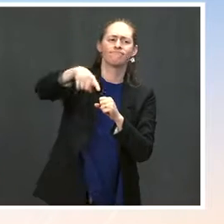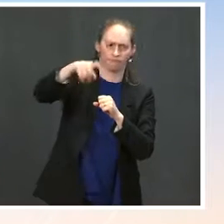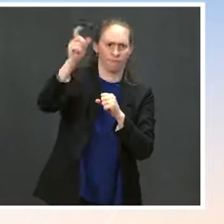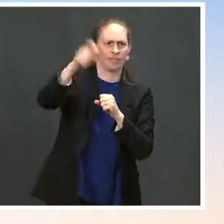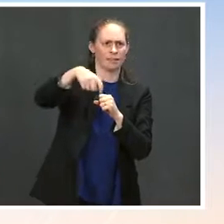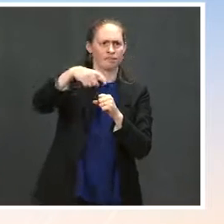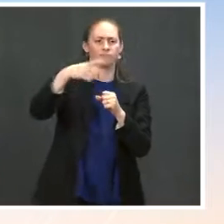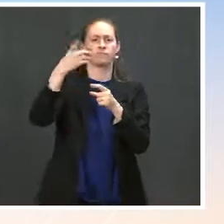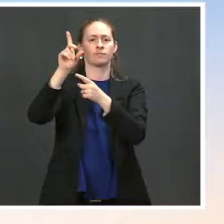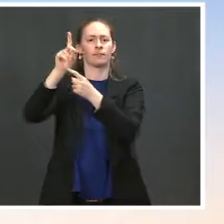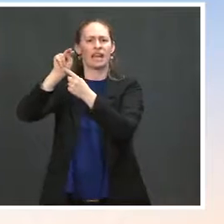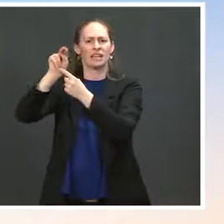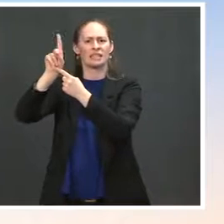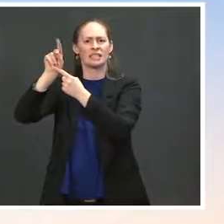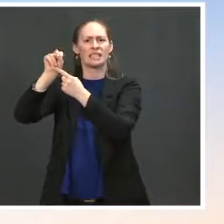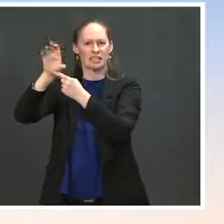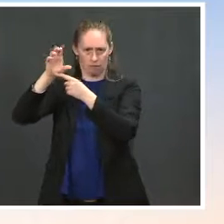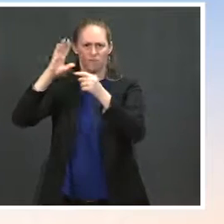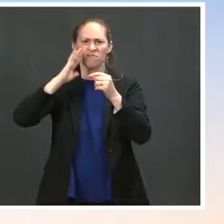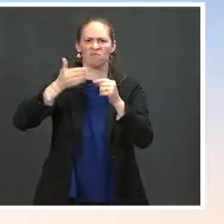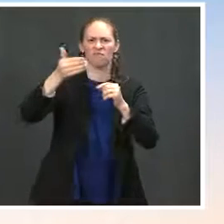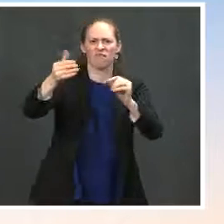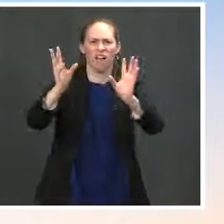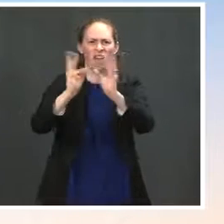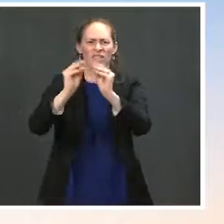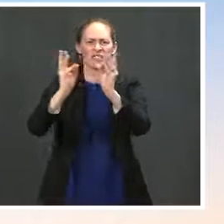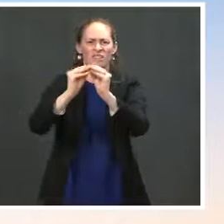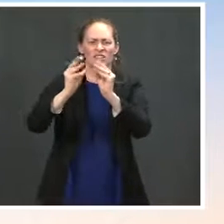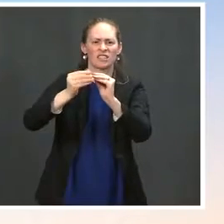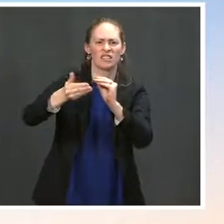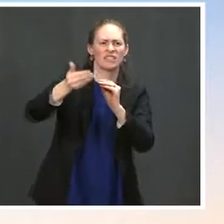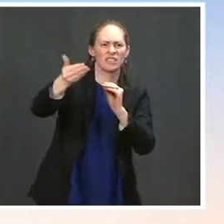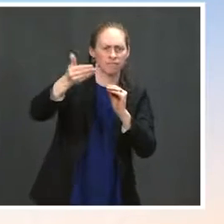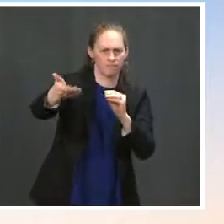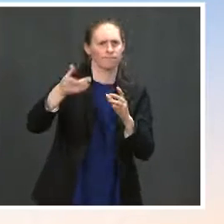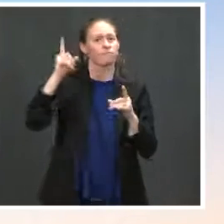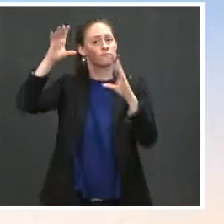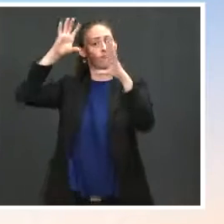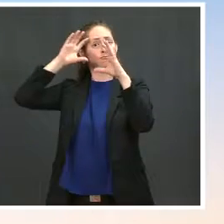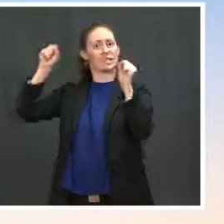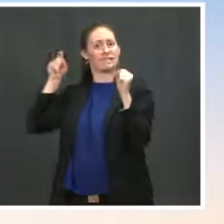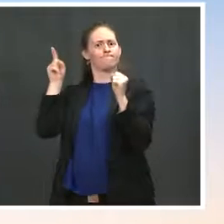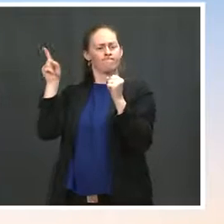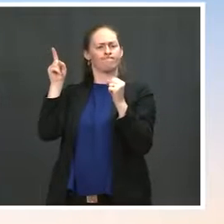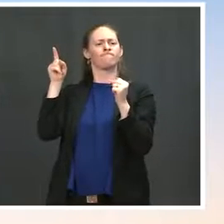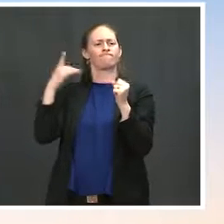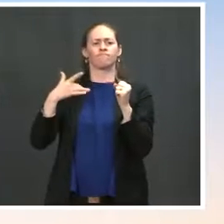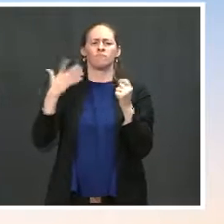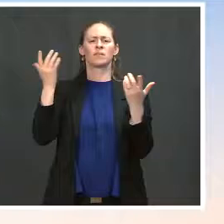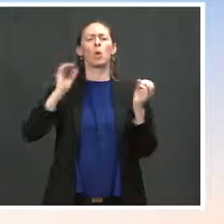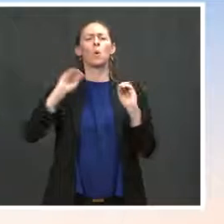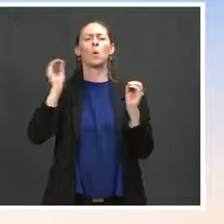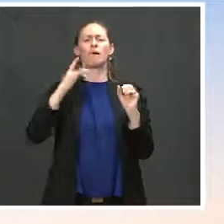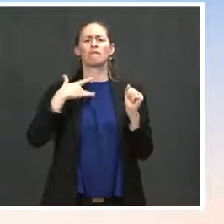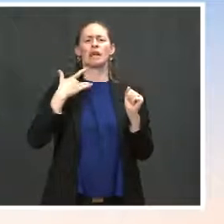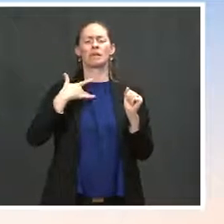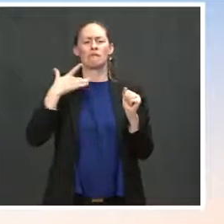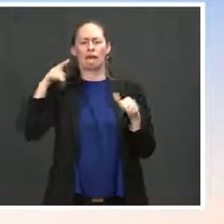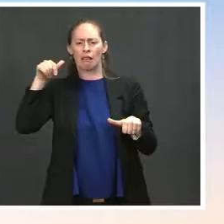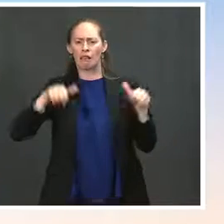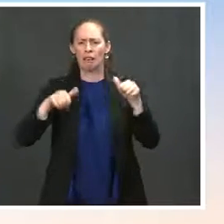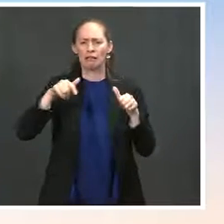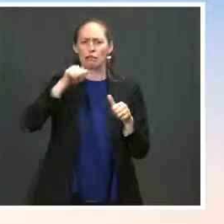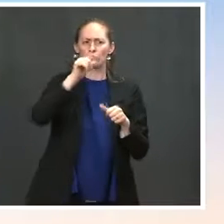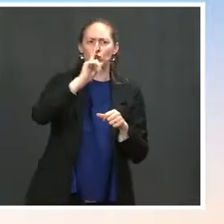summit. The aim was not that he had any question about wanting to do that. The aim was whether or